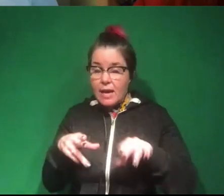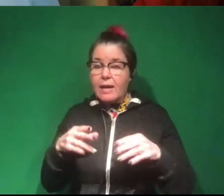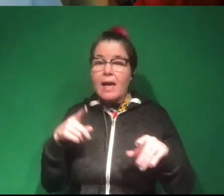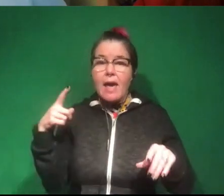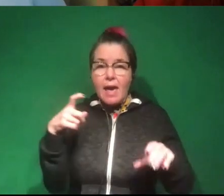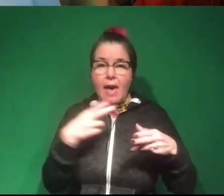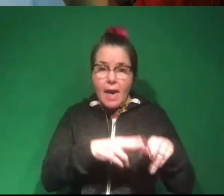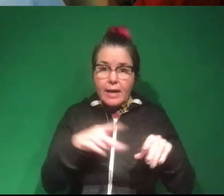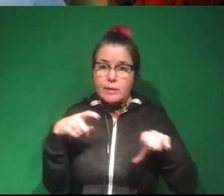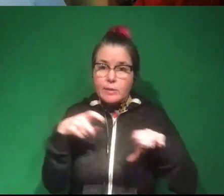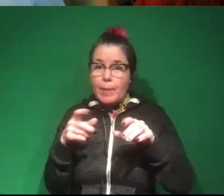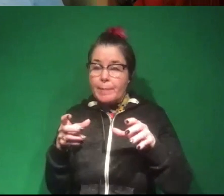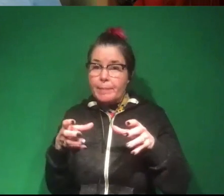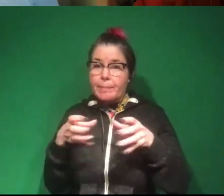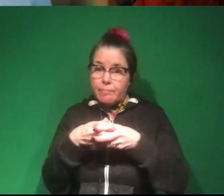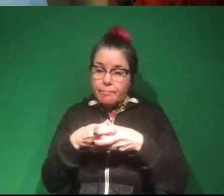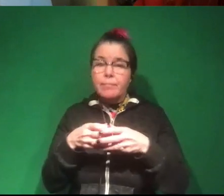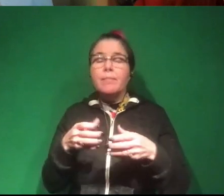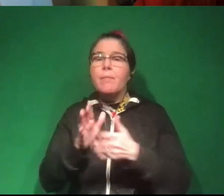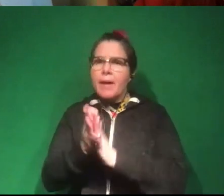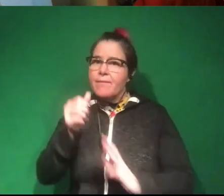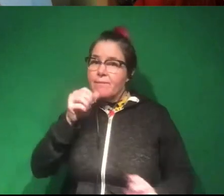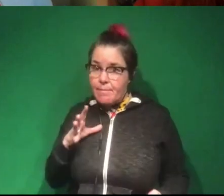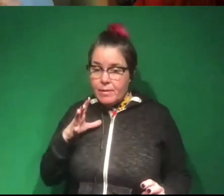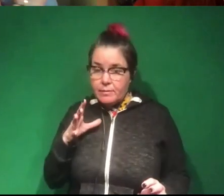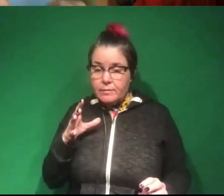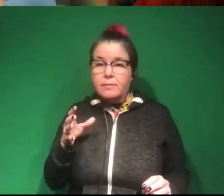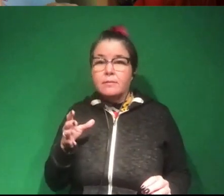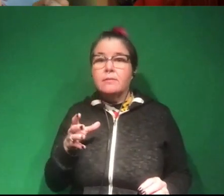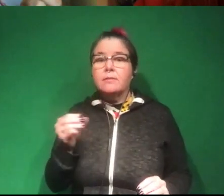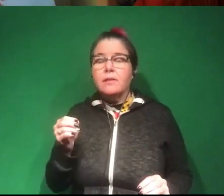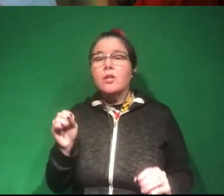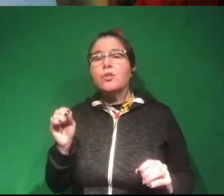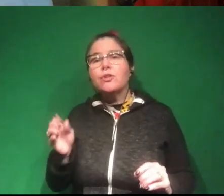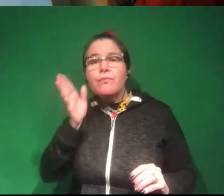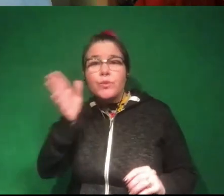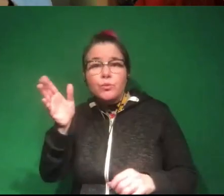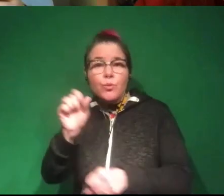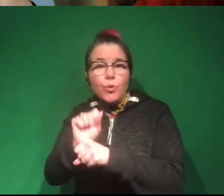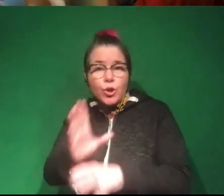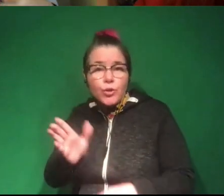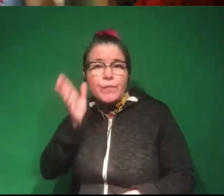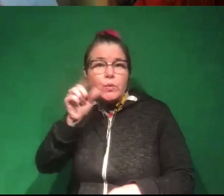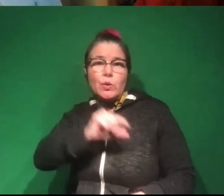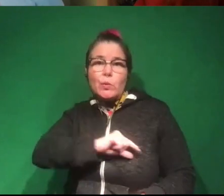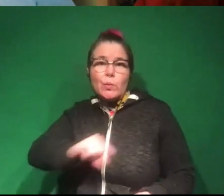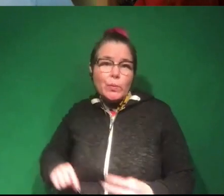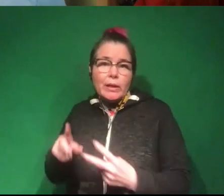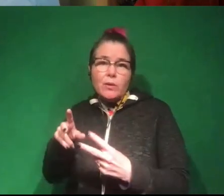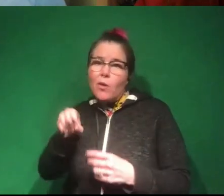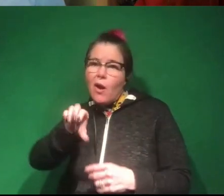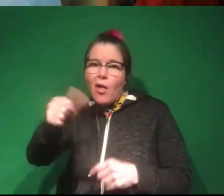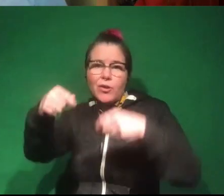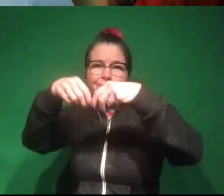meet, those all become females, and they could become future workers or future queens, or various other